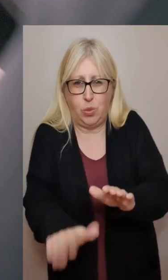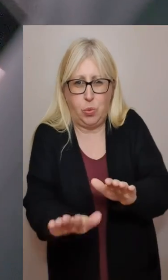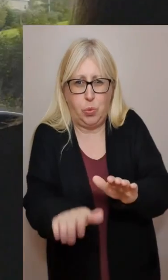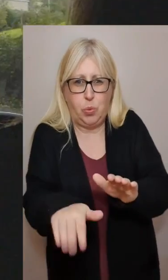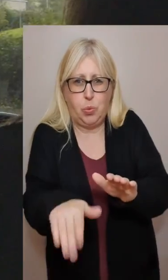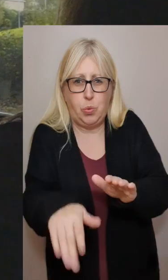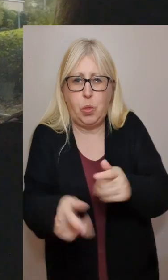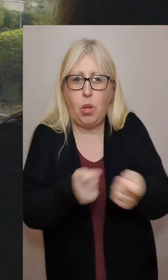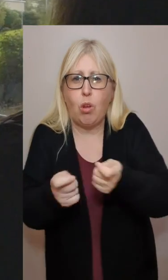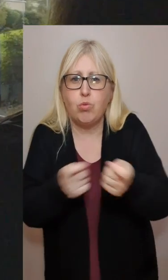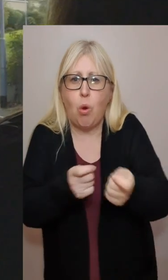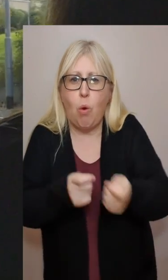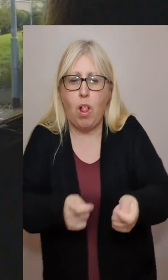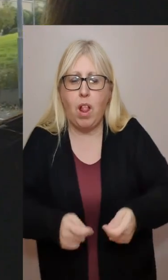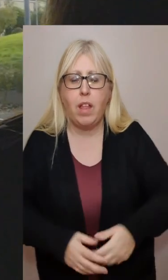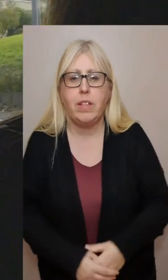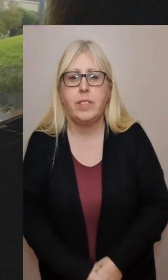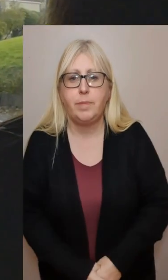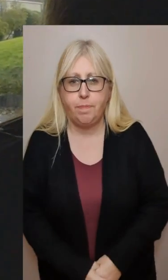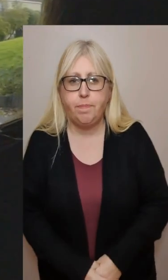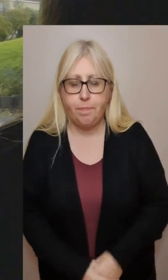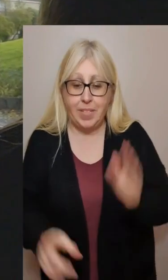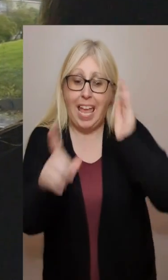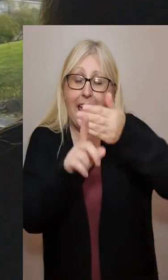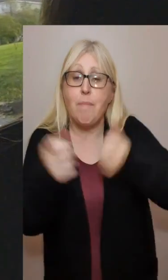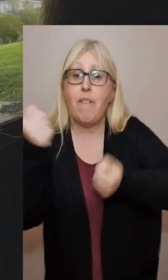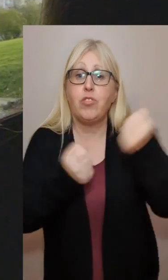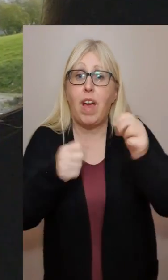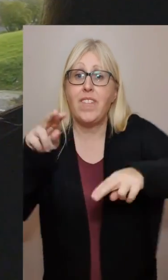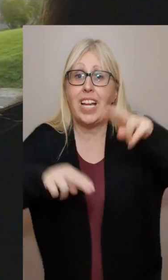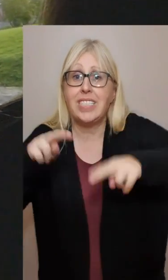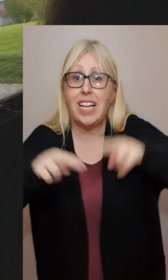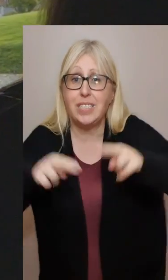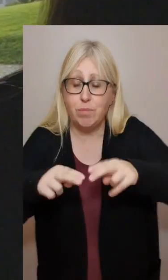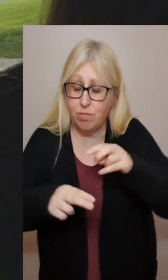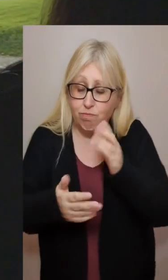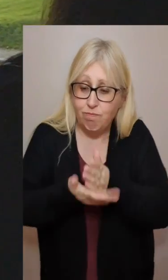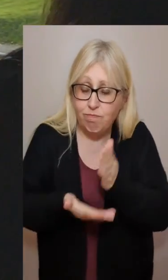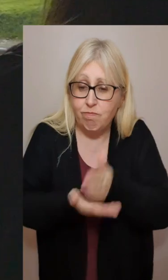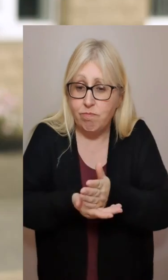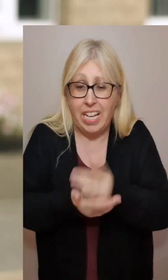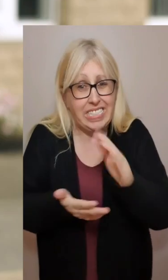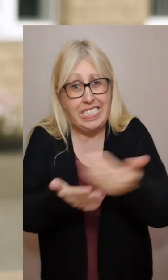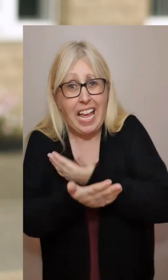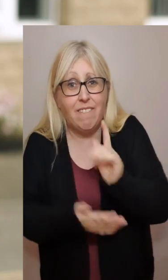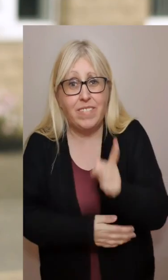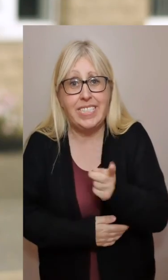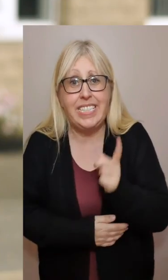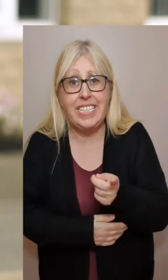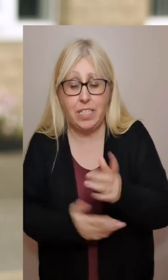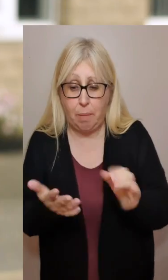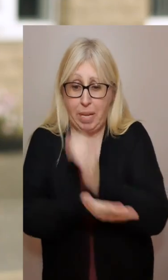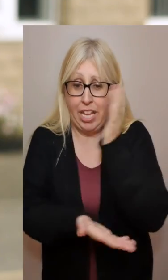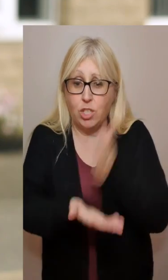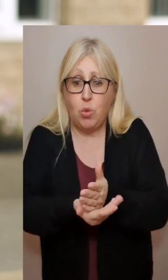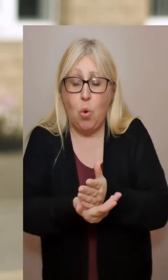car. The aim of a driving assessment predominantly is safety, so we want to